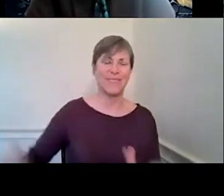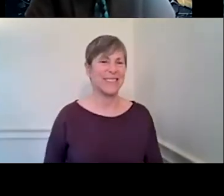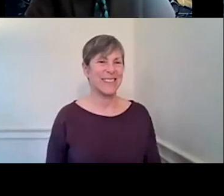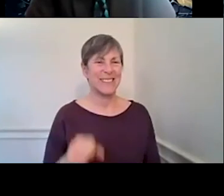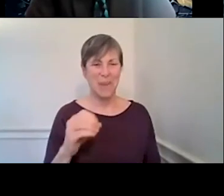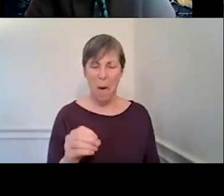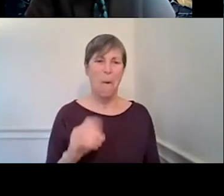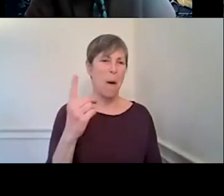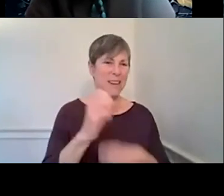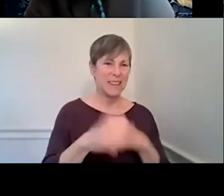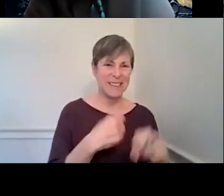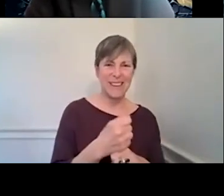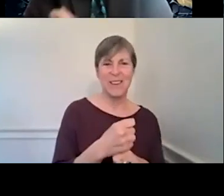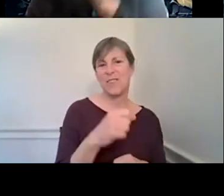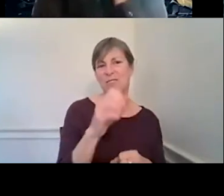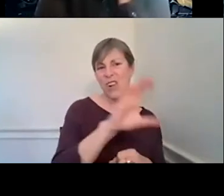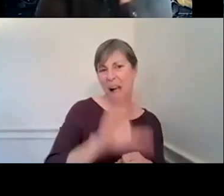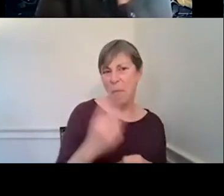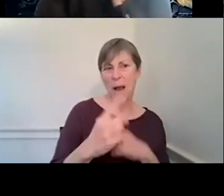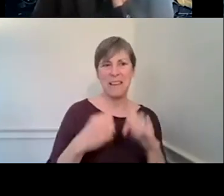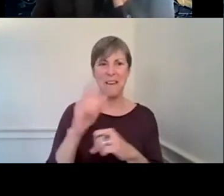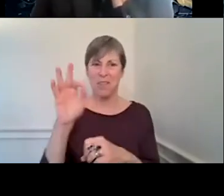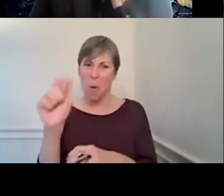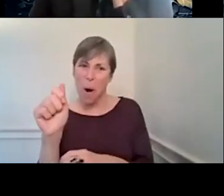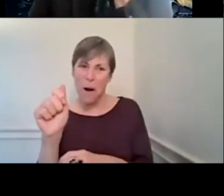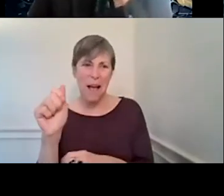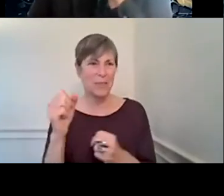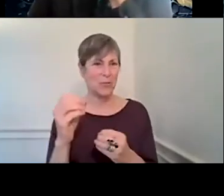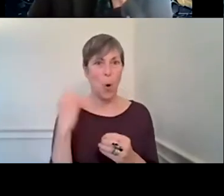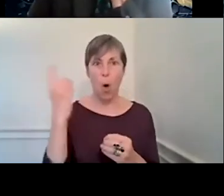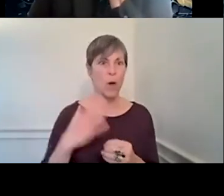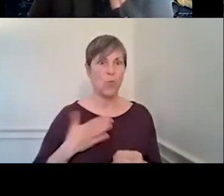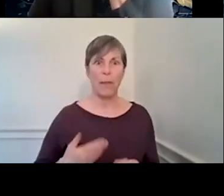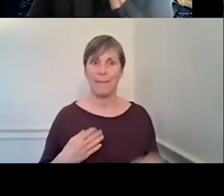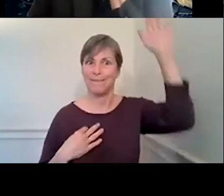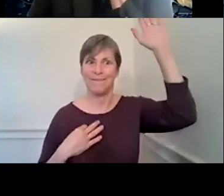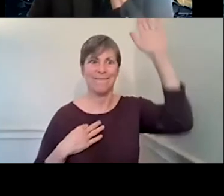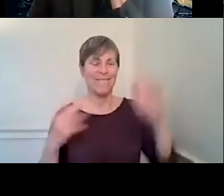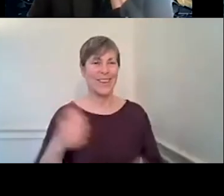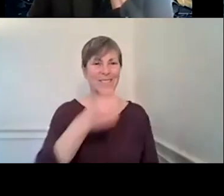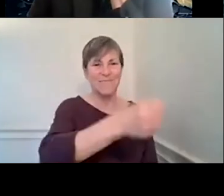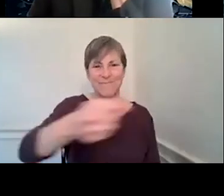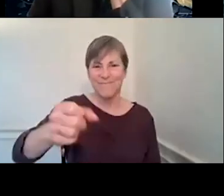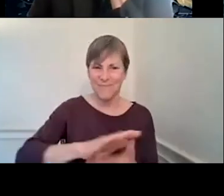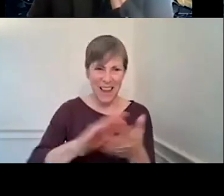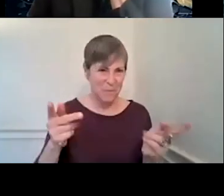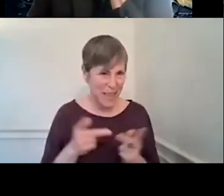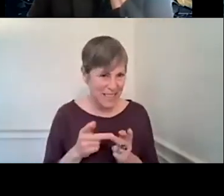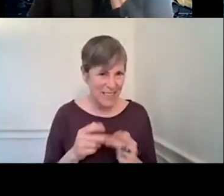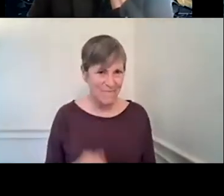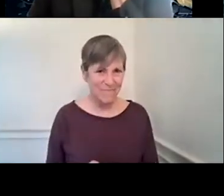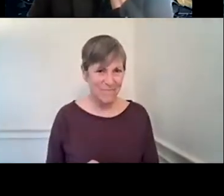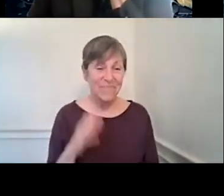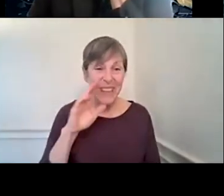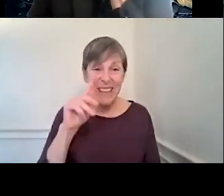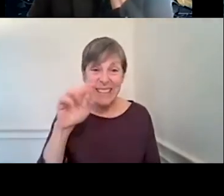about passing down some of my experiences. And funnily enough, Dr. Schwingen, again, tax is not my thing,